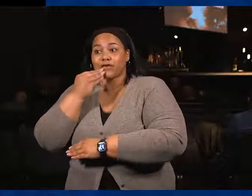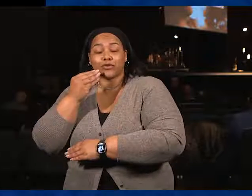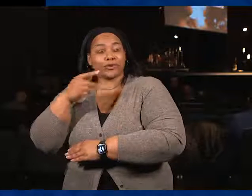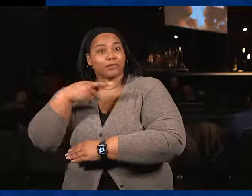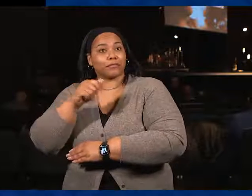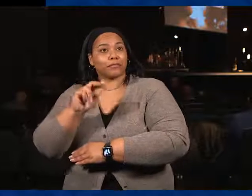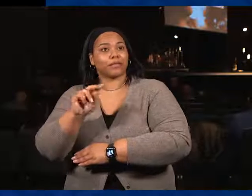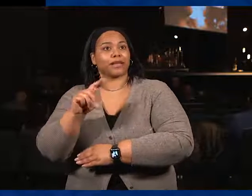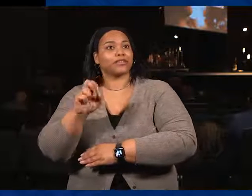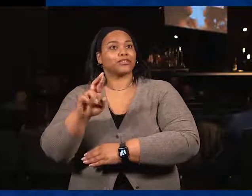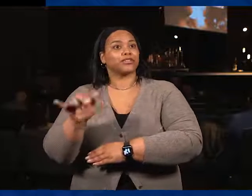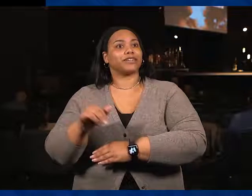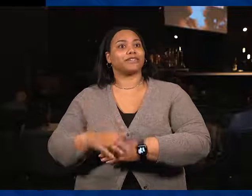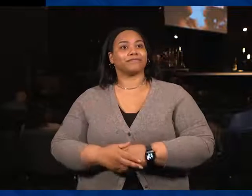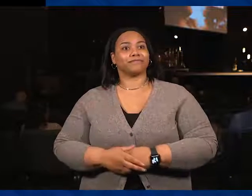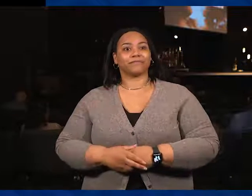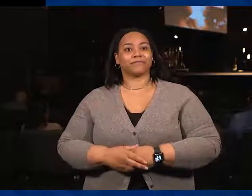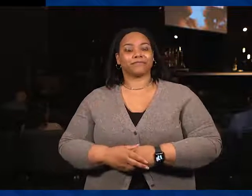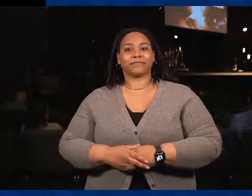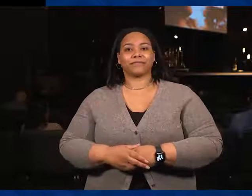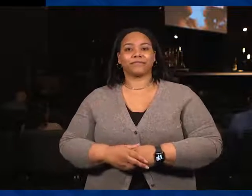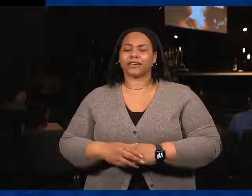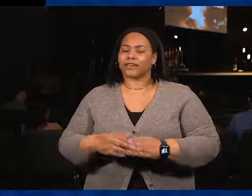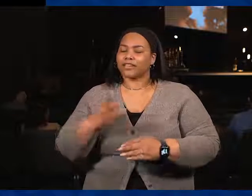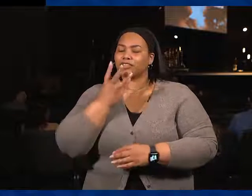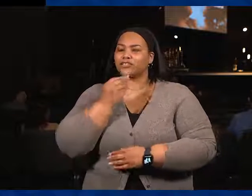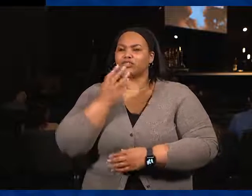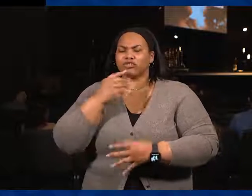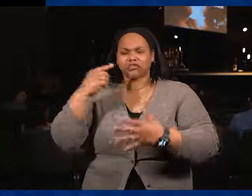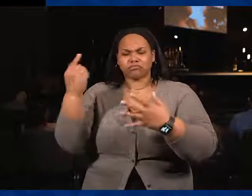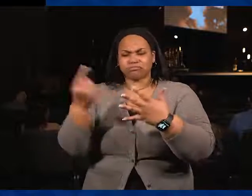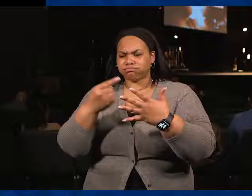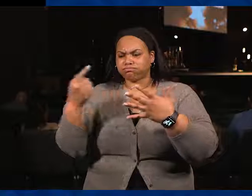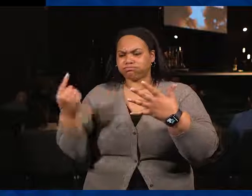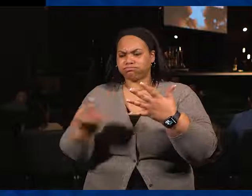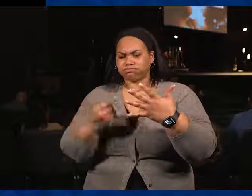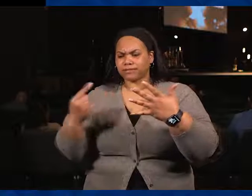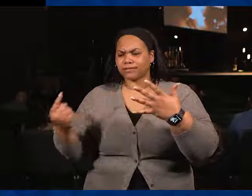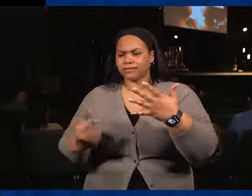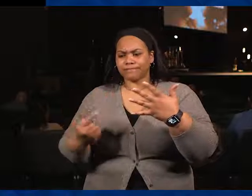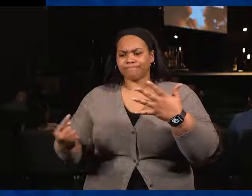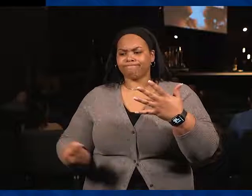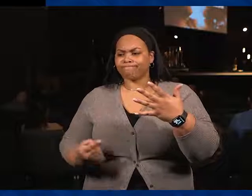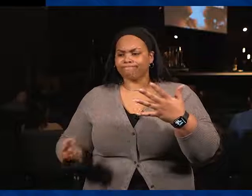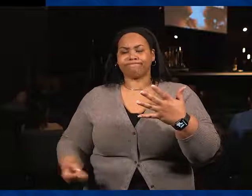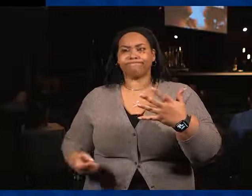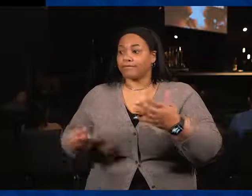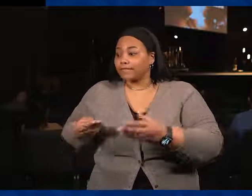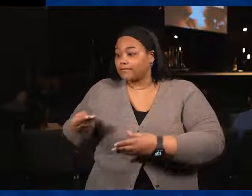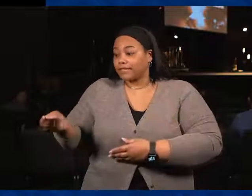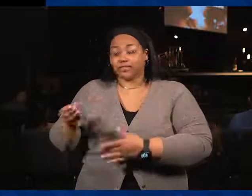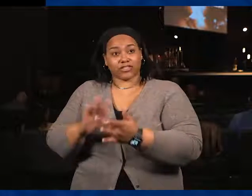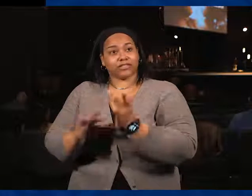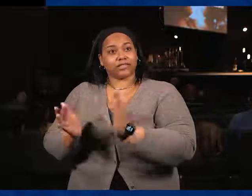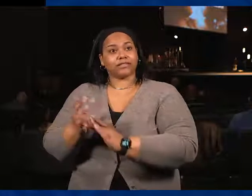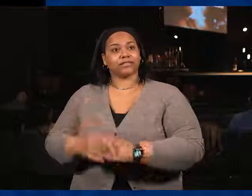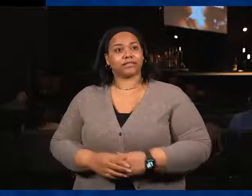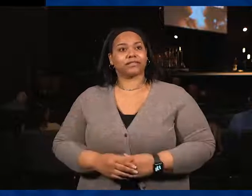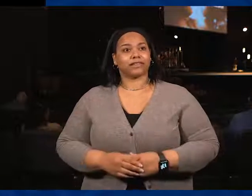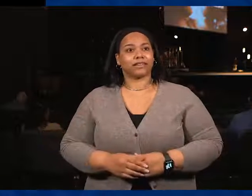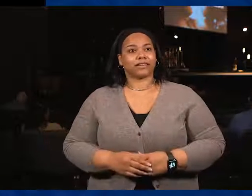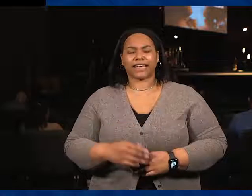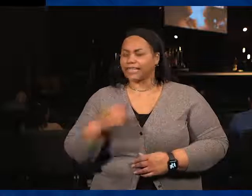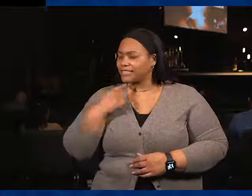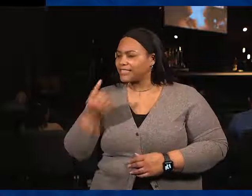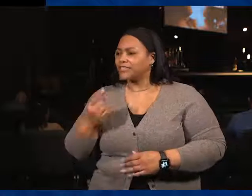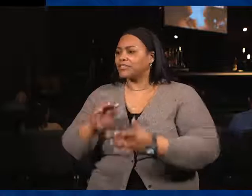The Jews give Jesus the list of everything this brother's done. And he sends word to